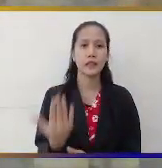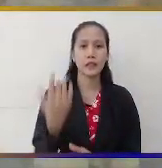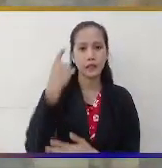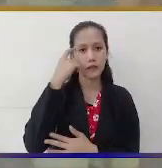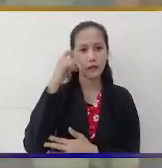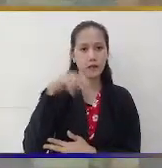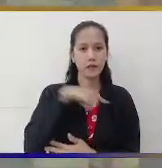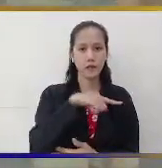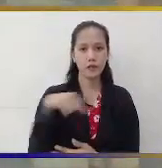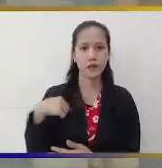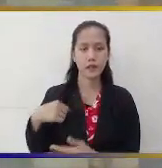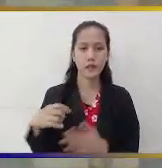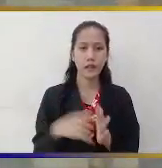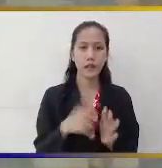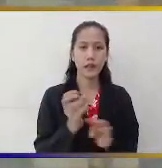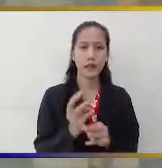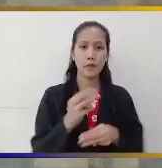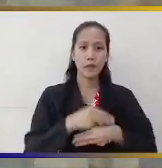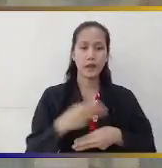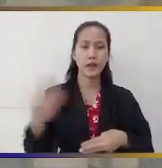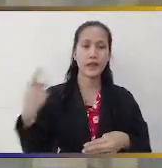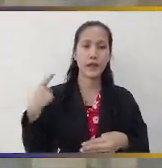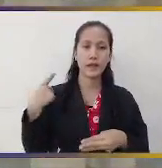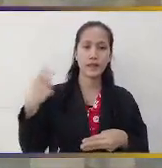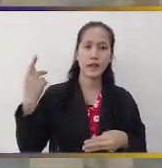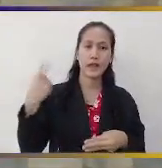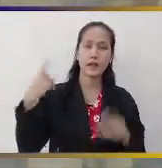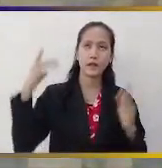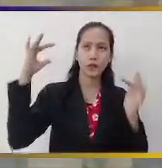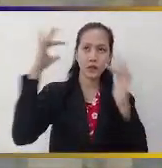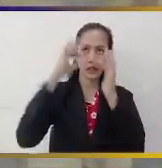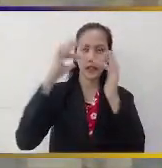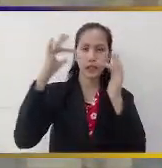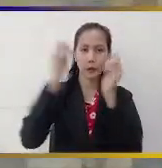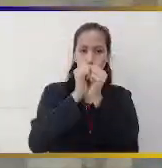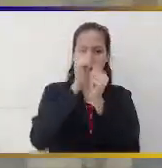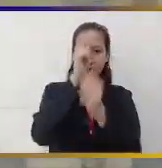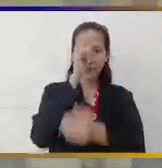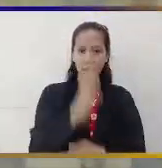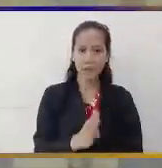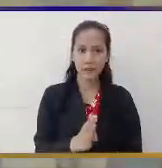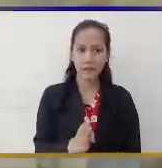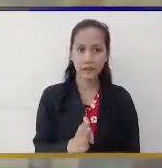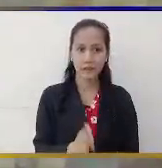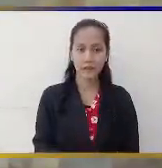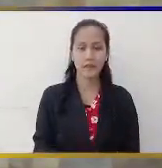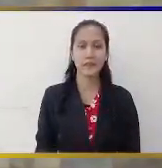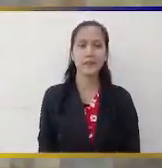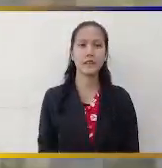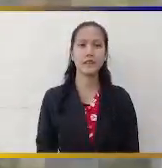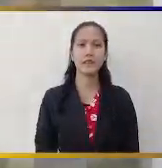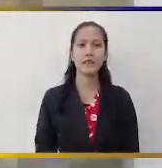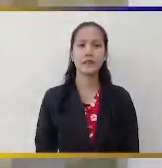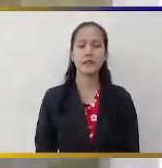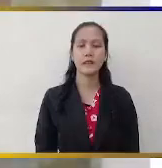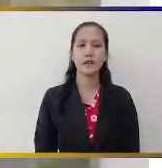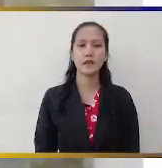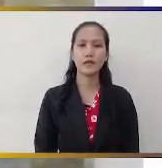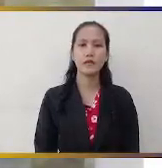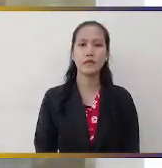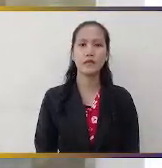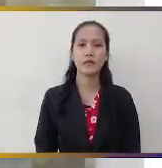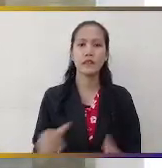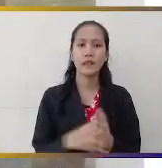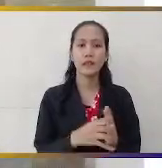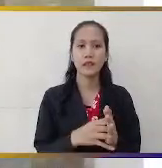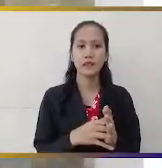he's making for you as the advocate of 1 John chapter 2, verses 1 and 2. He is our advocate, and he's watching over